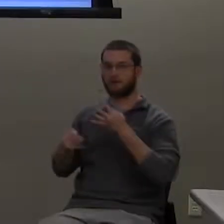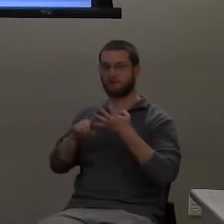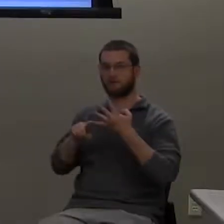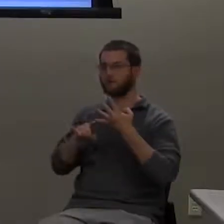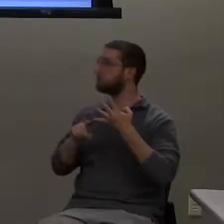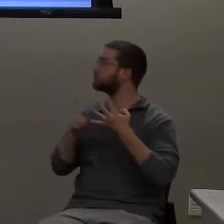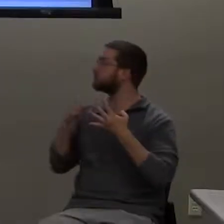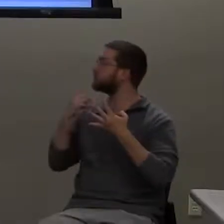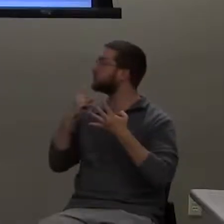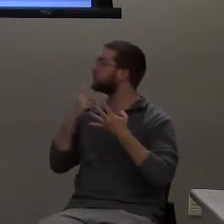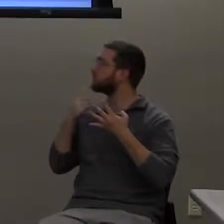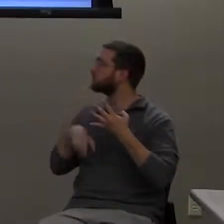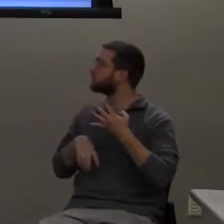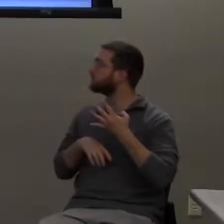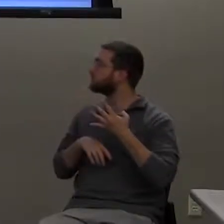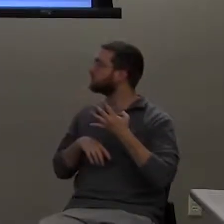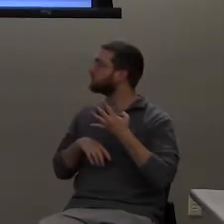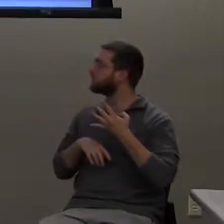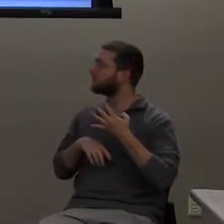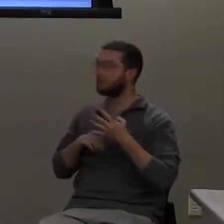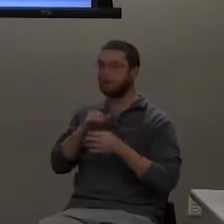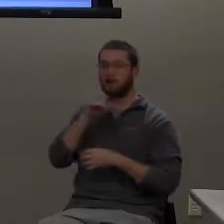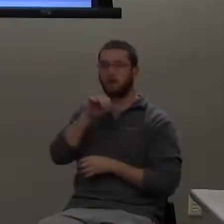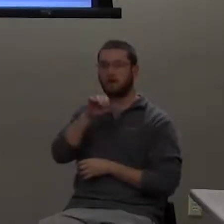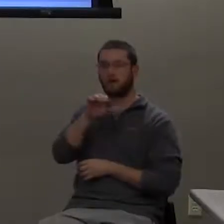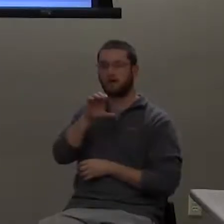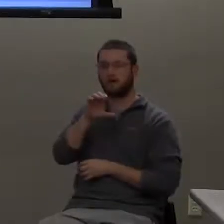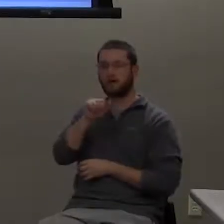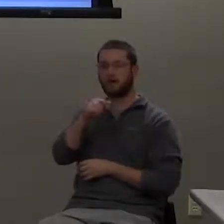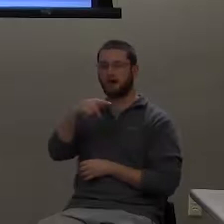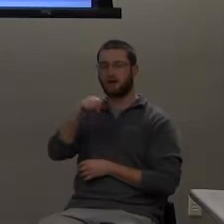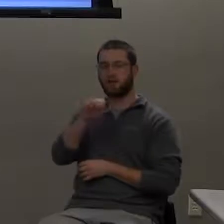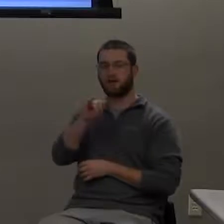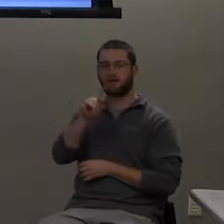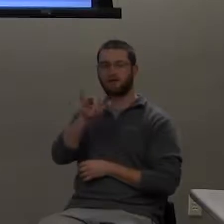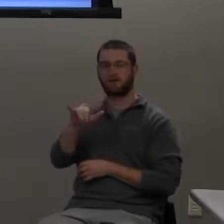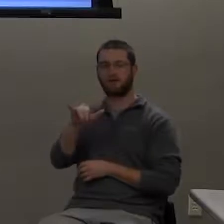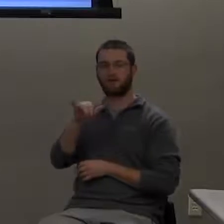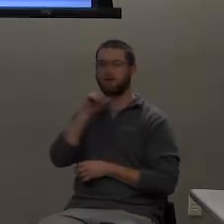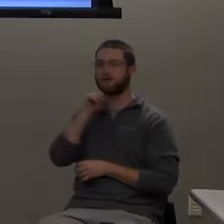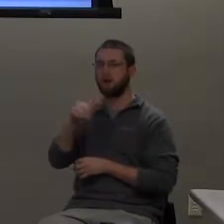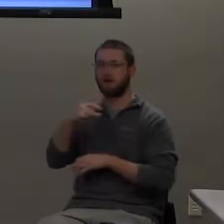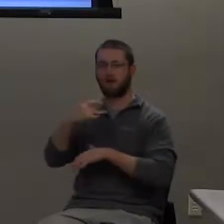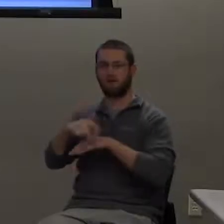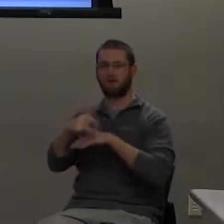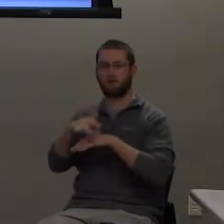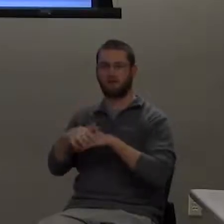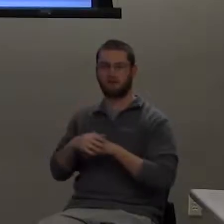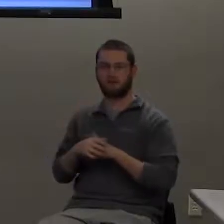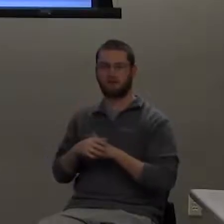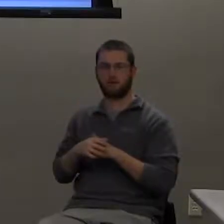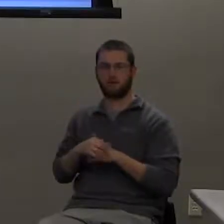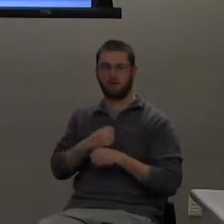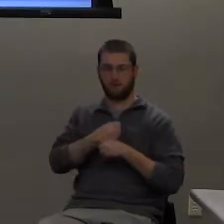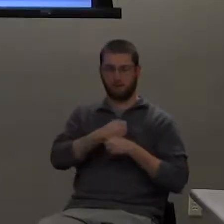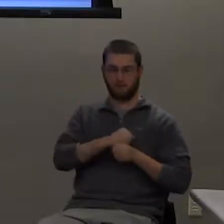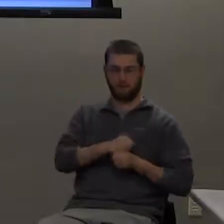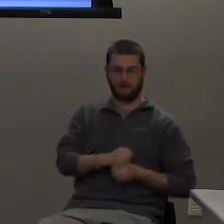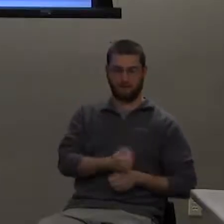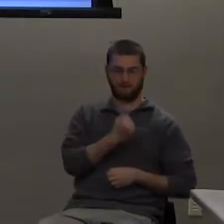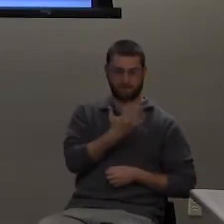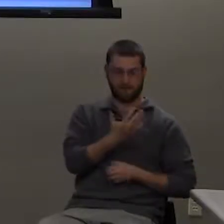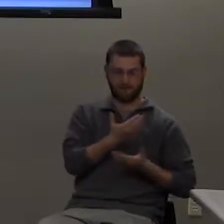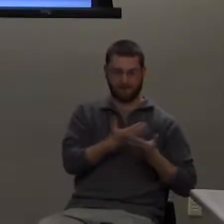but I feel it worth reiterating, it's about capacity, not about availability. And producing five